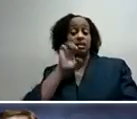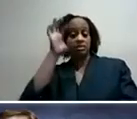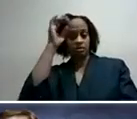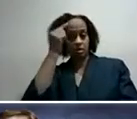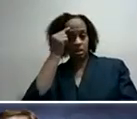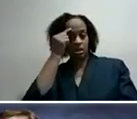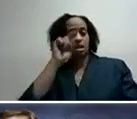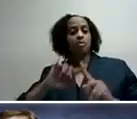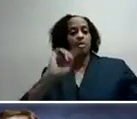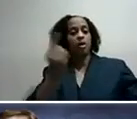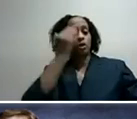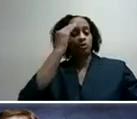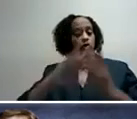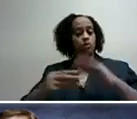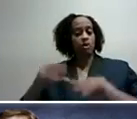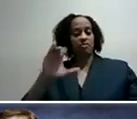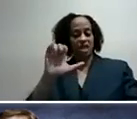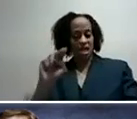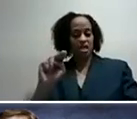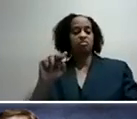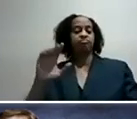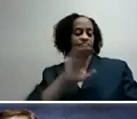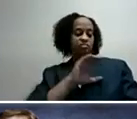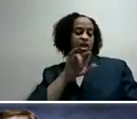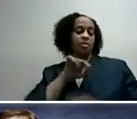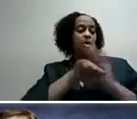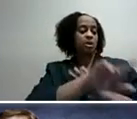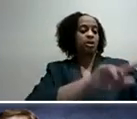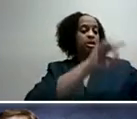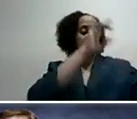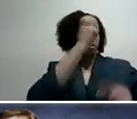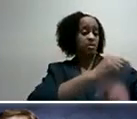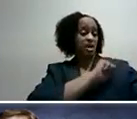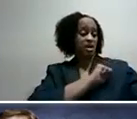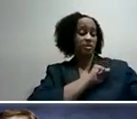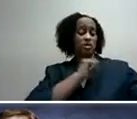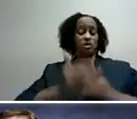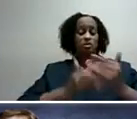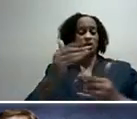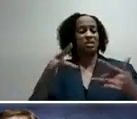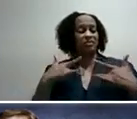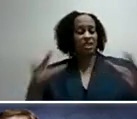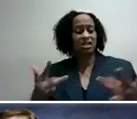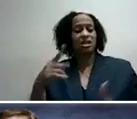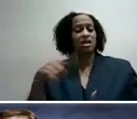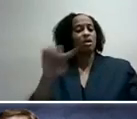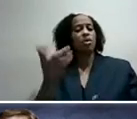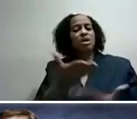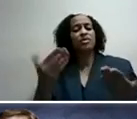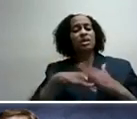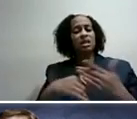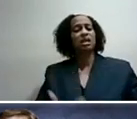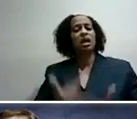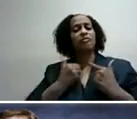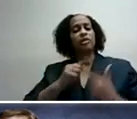we all know the story of Cain ultimately murdering Abel. So this sequence of events begs the question, what are things in life that are